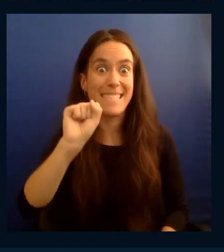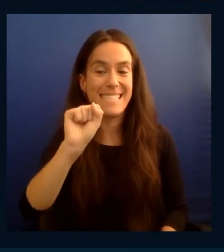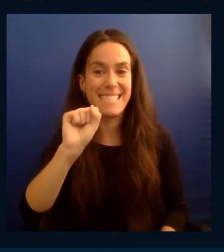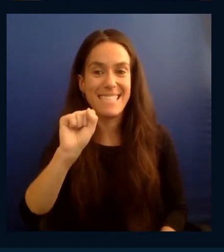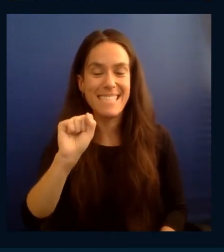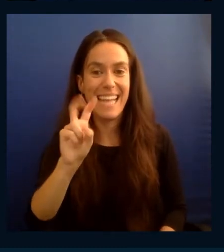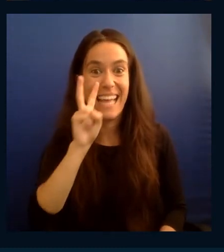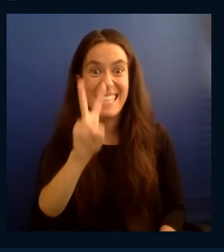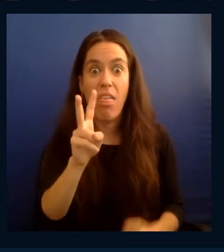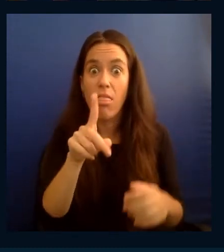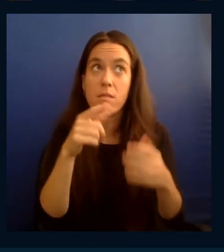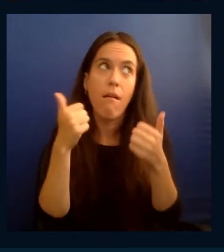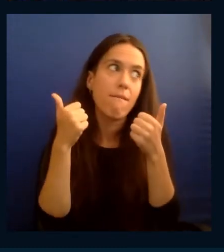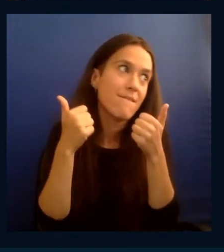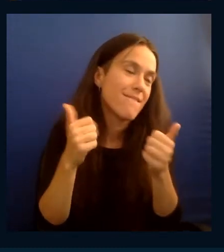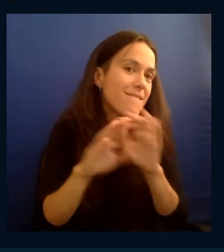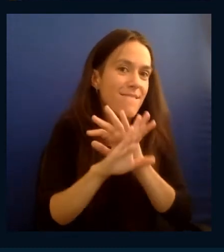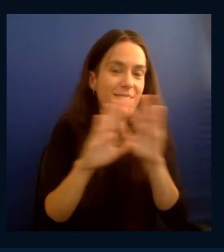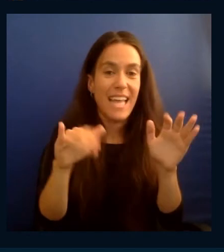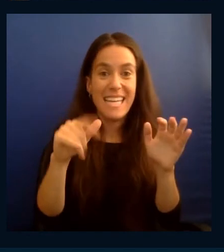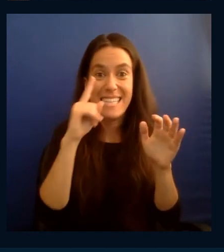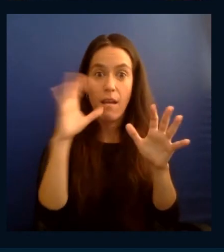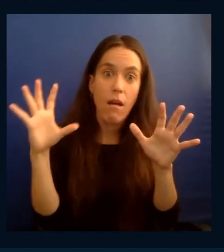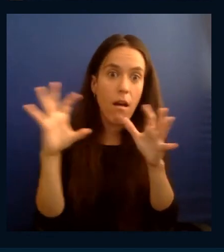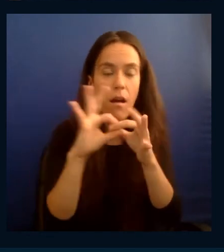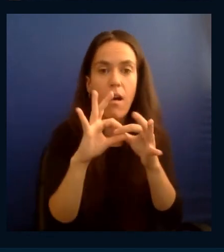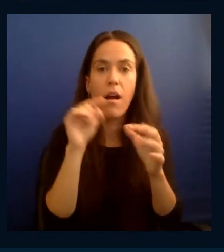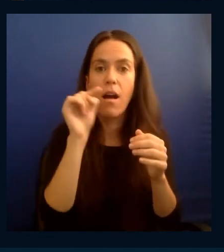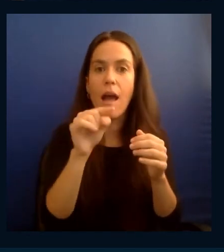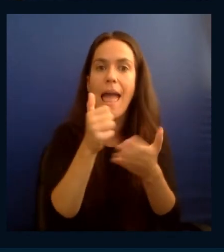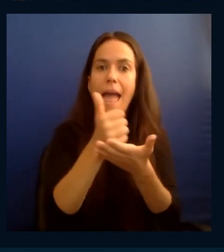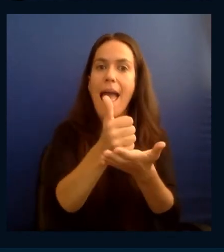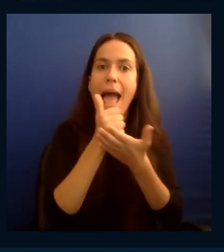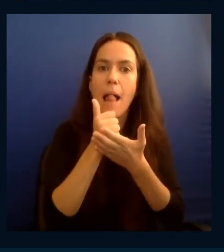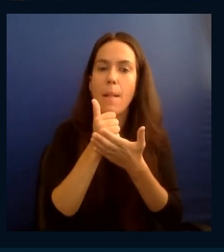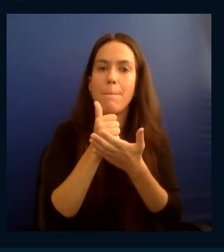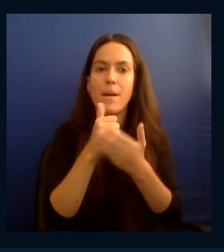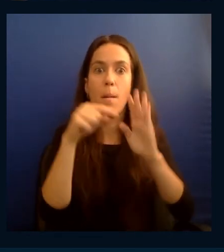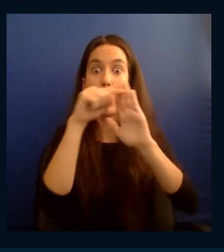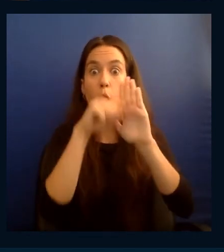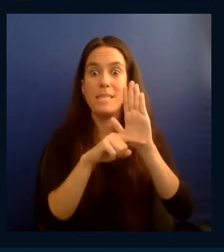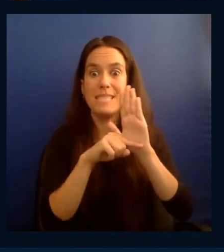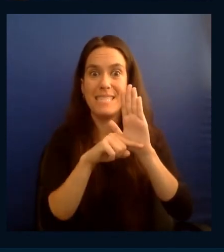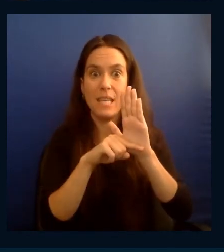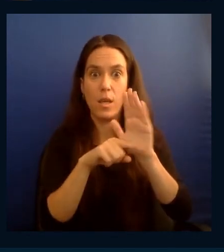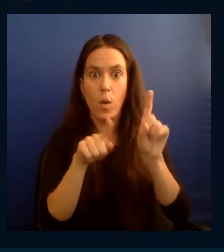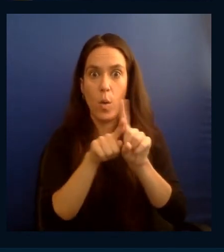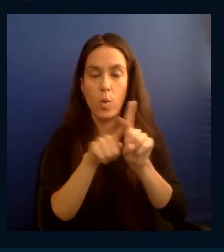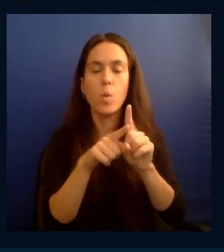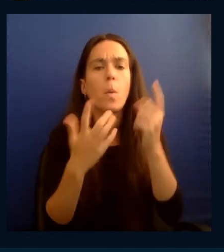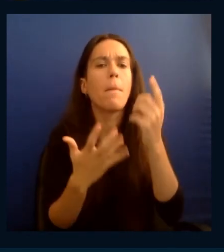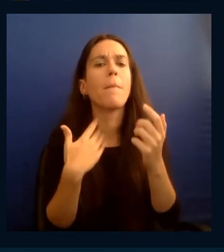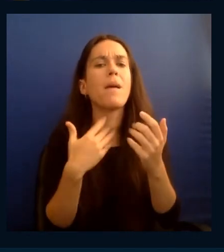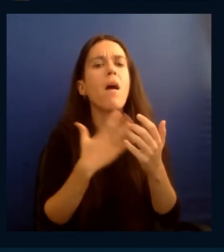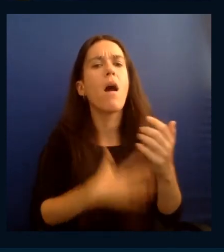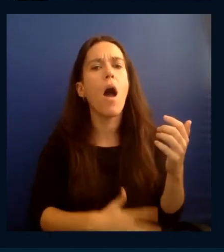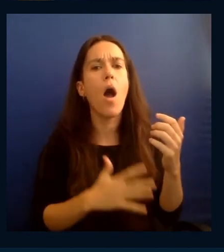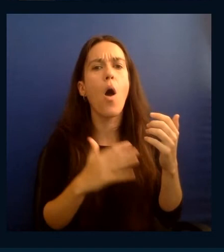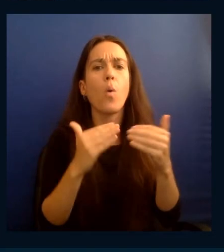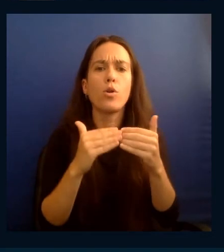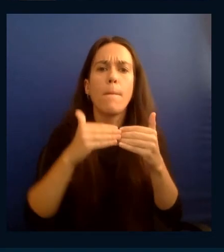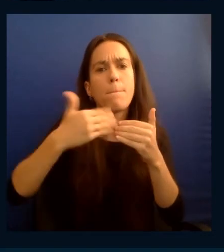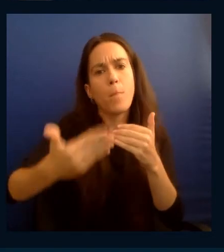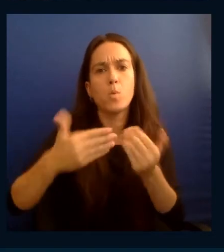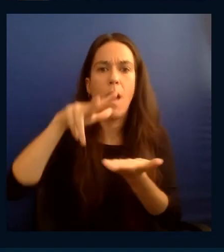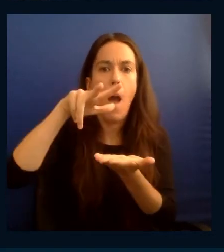are fantastic for putting in some manual checks, but also helping putting in policies. So I'm going to require a post-deployment approval. Now,